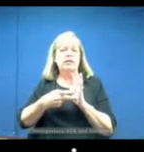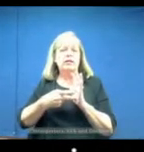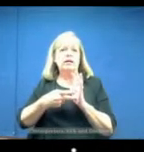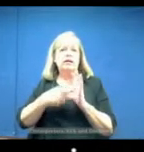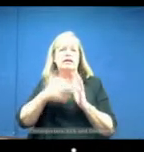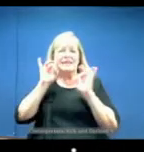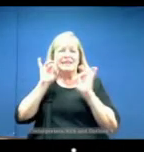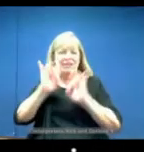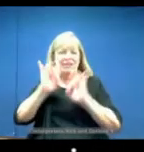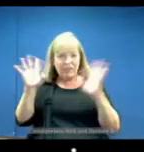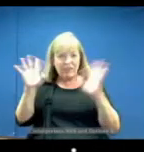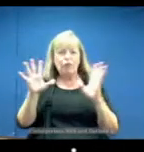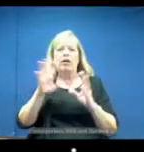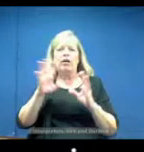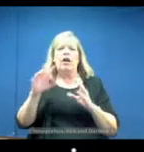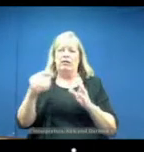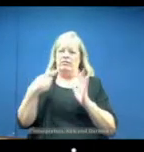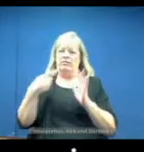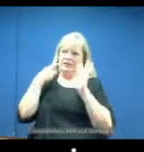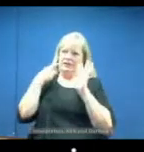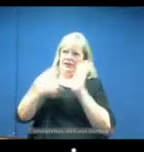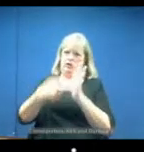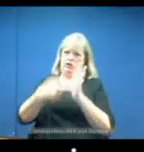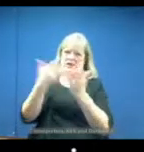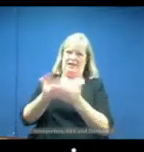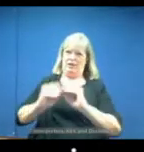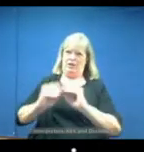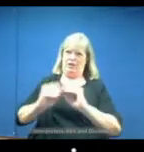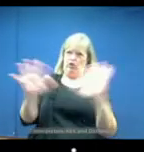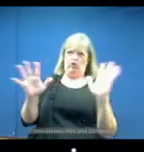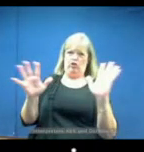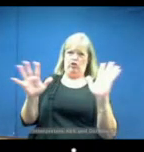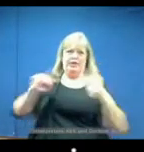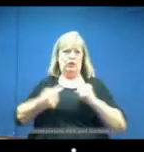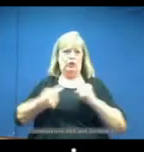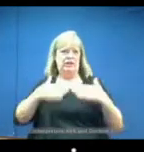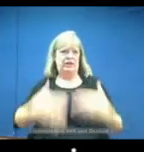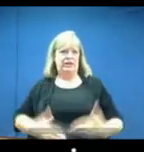severe, and demonstrable physical injury,